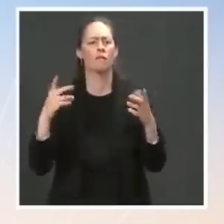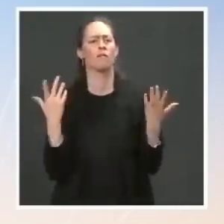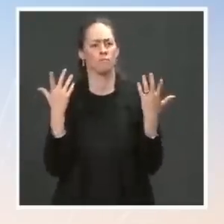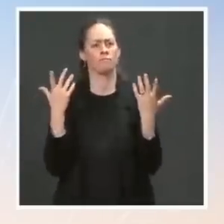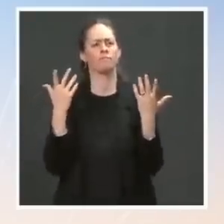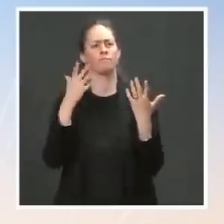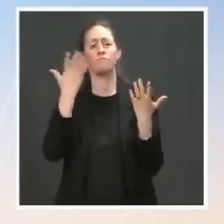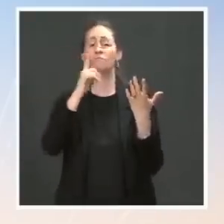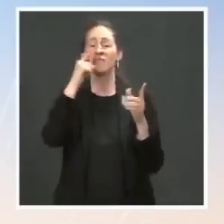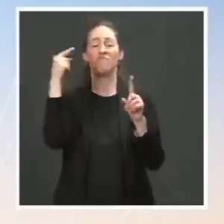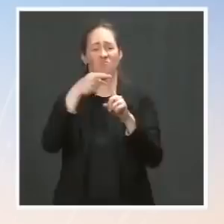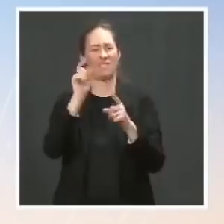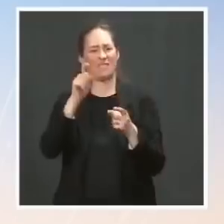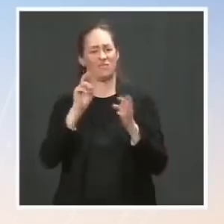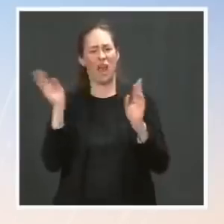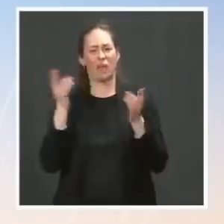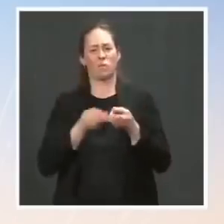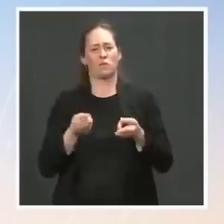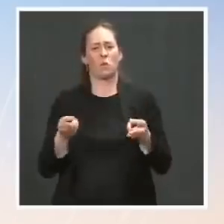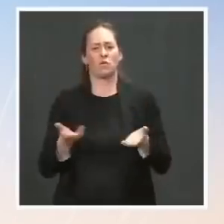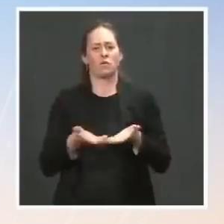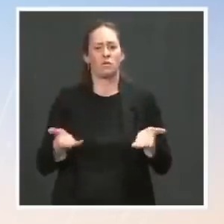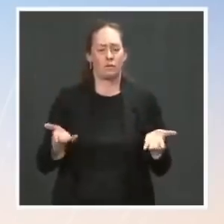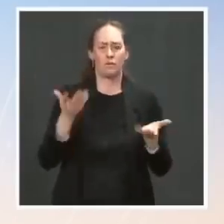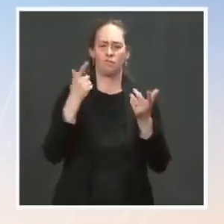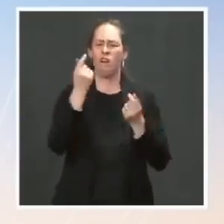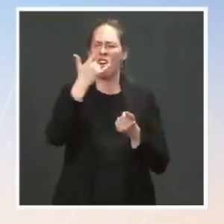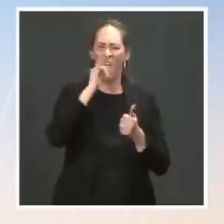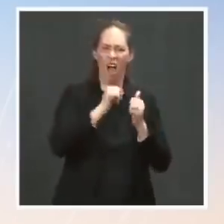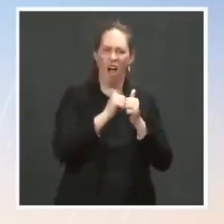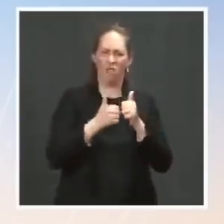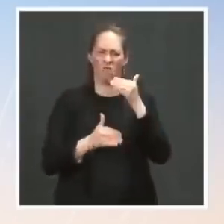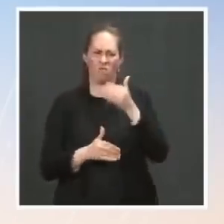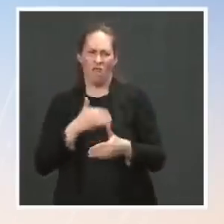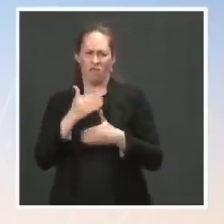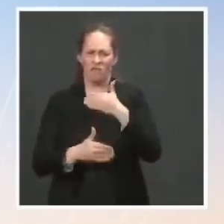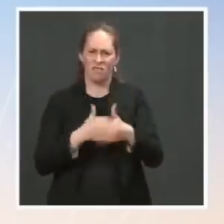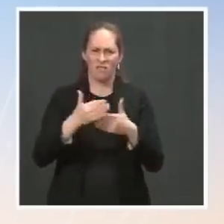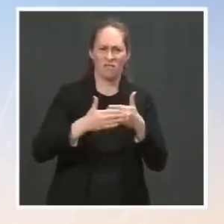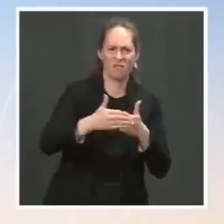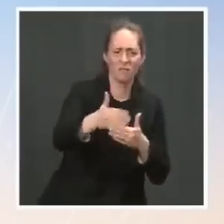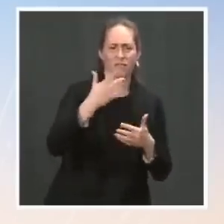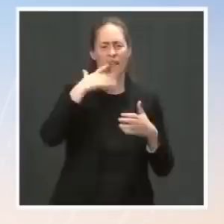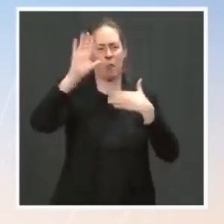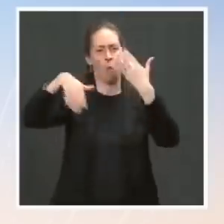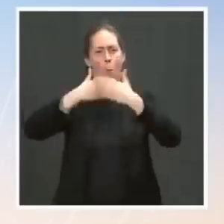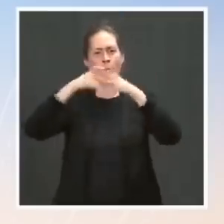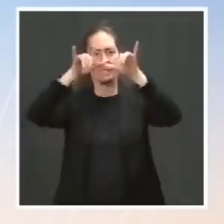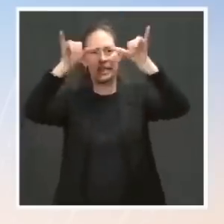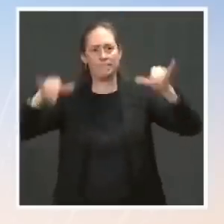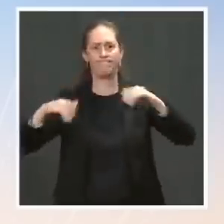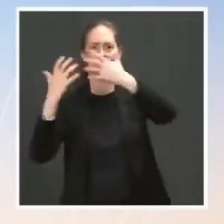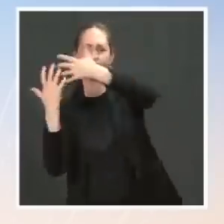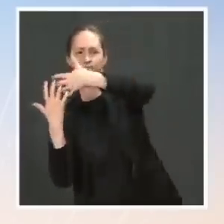bit. So one of those is refugee processing in a big global system. And there were muscles that have been atrophied over the last